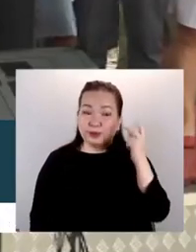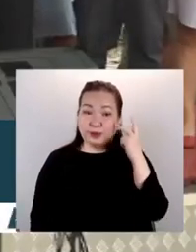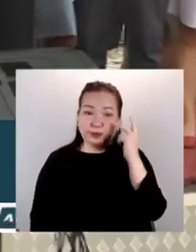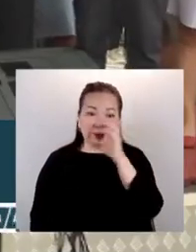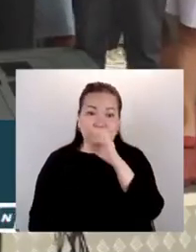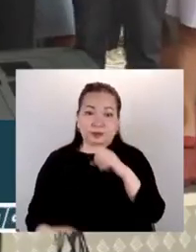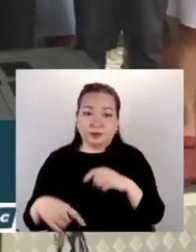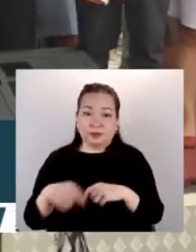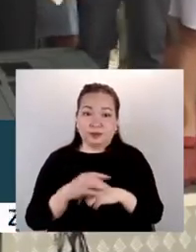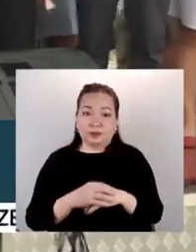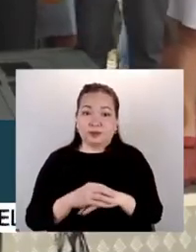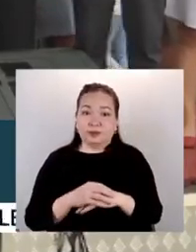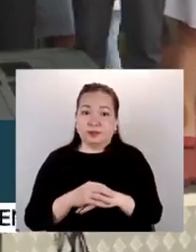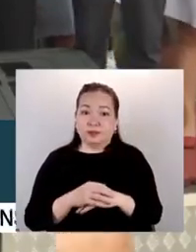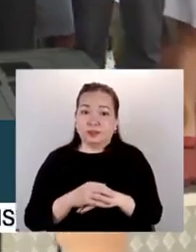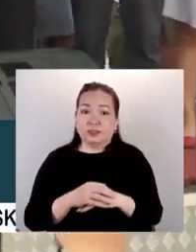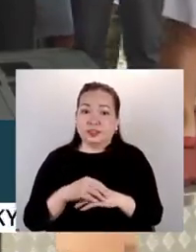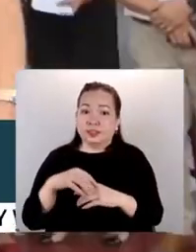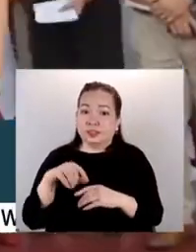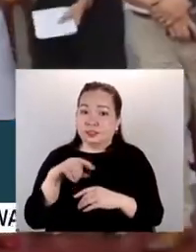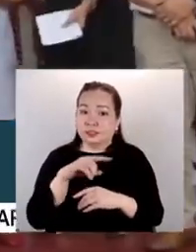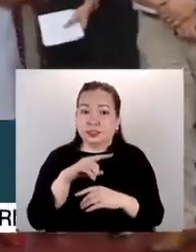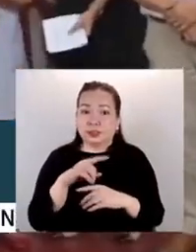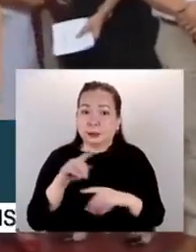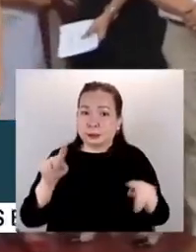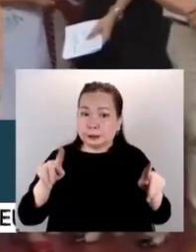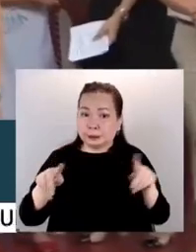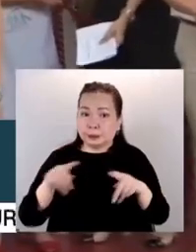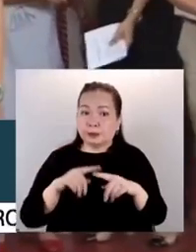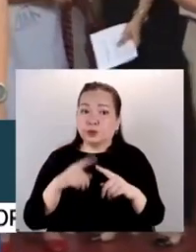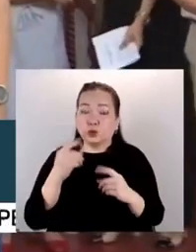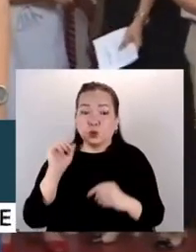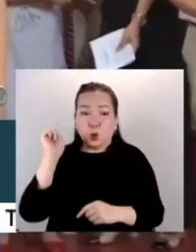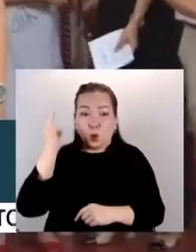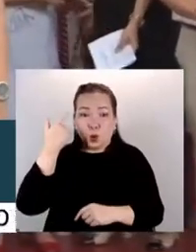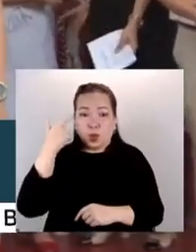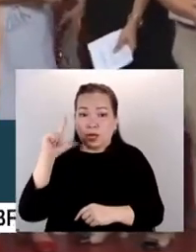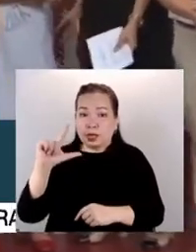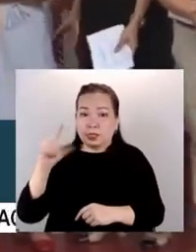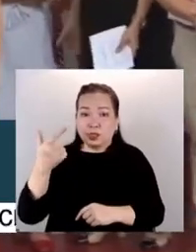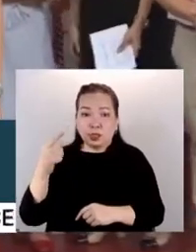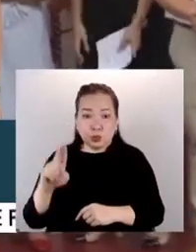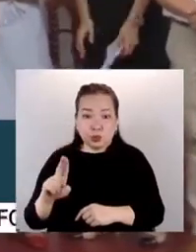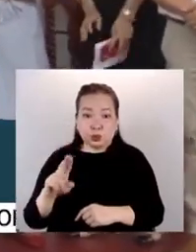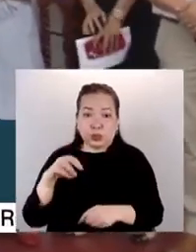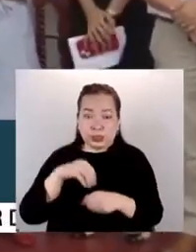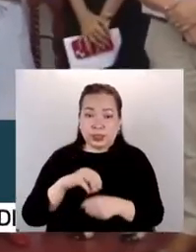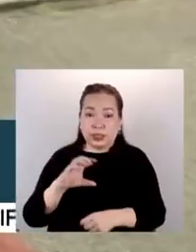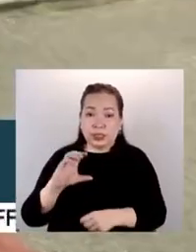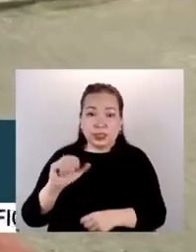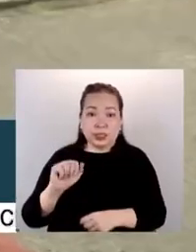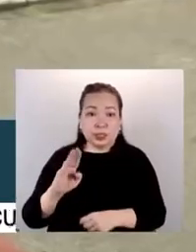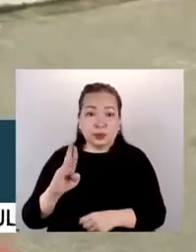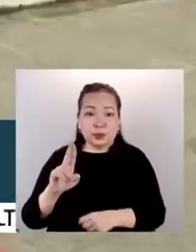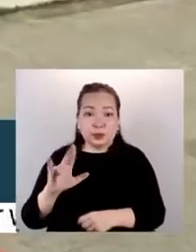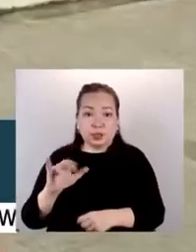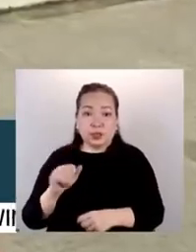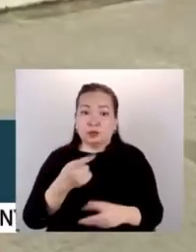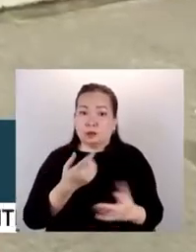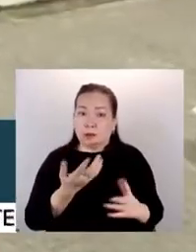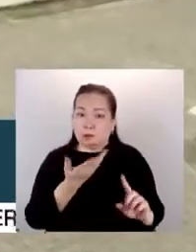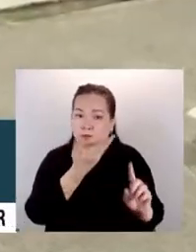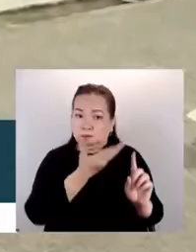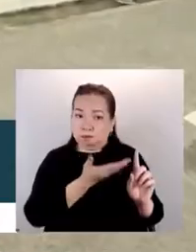encourage residents to have their COVID-19 booster shots, the local government of Cabuyao City, Laguna, has launched the Mamamayang Bakunado Bigas